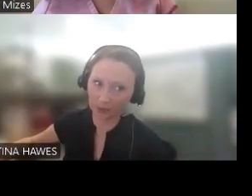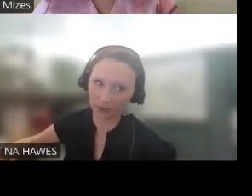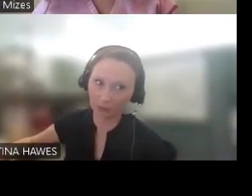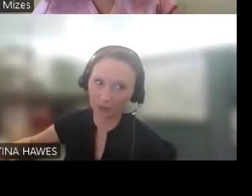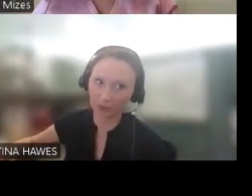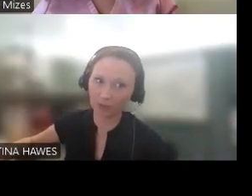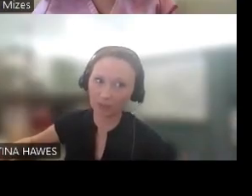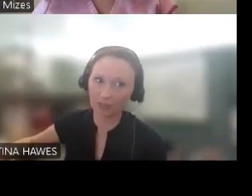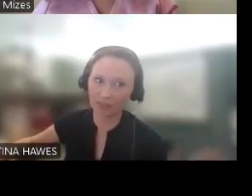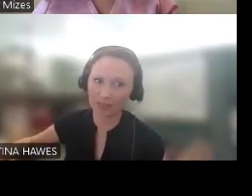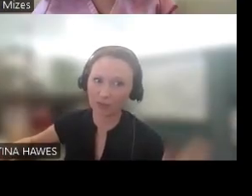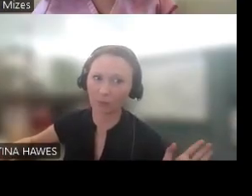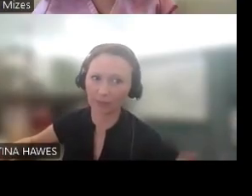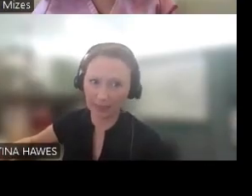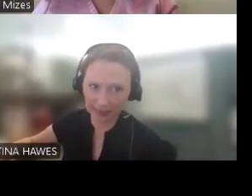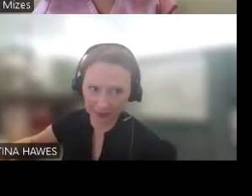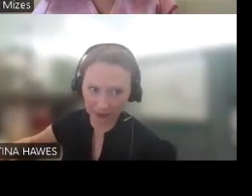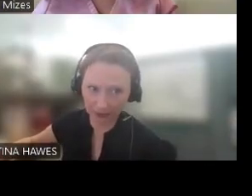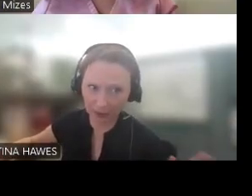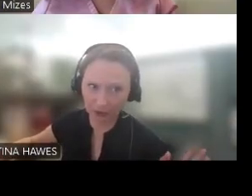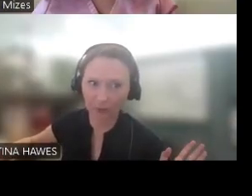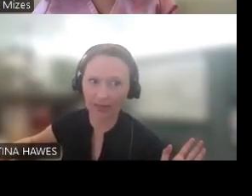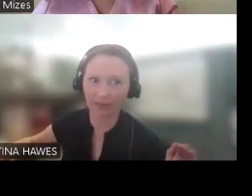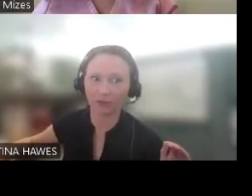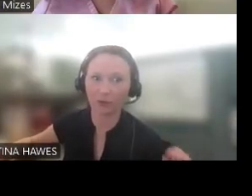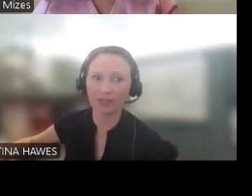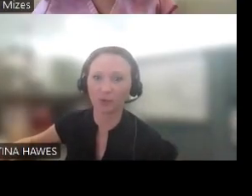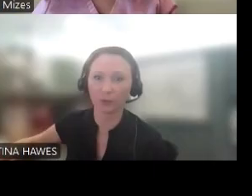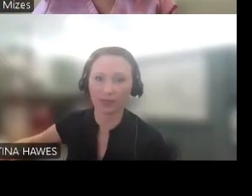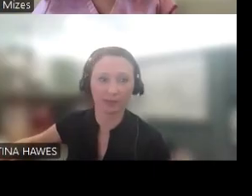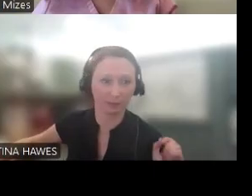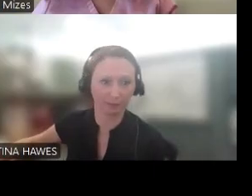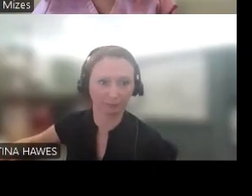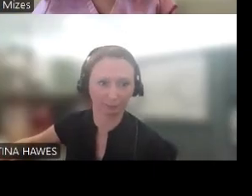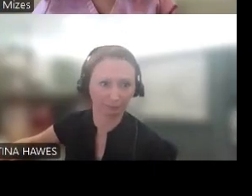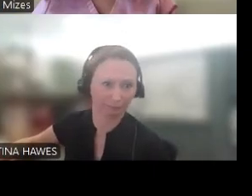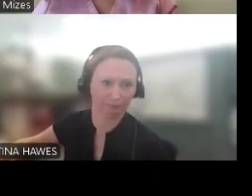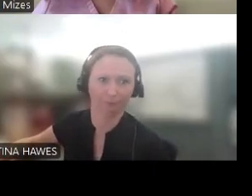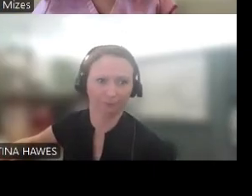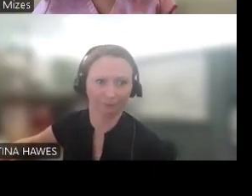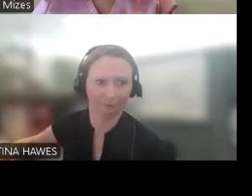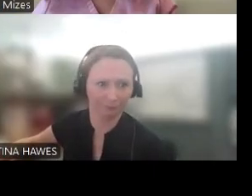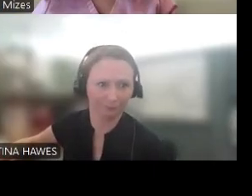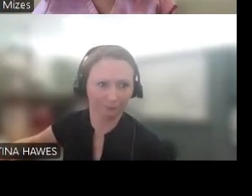the equator where UV index is normally higher, are you at an increased risk?